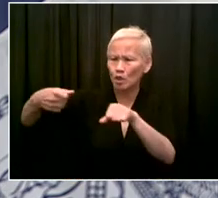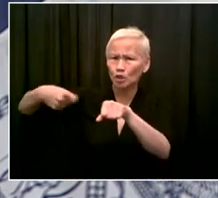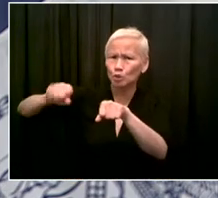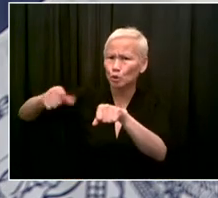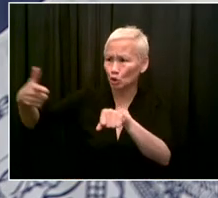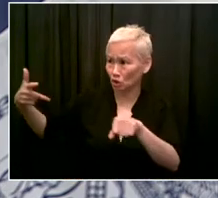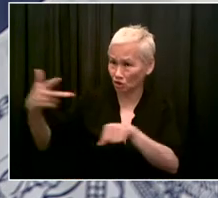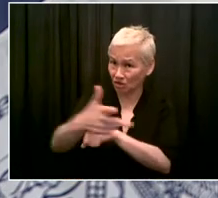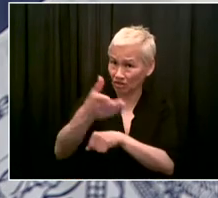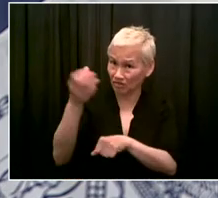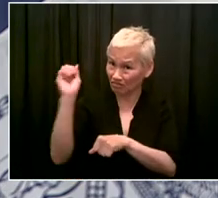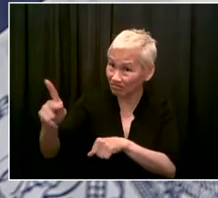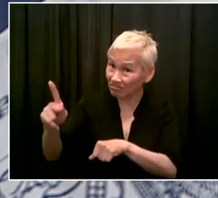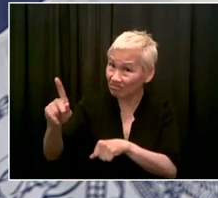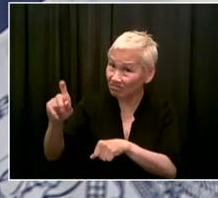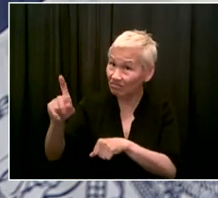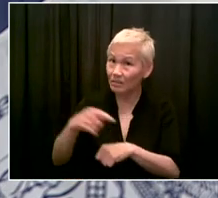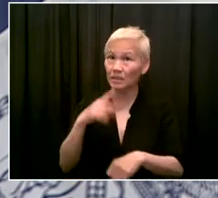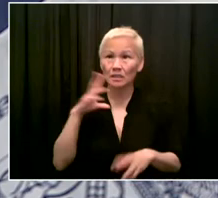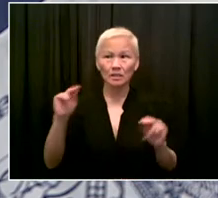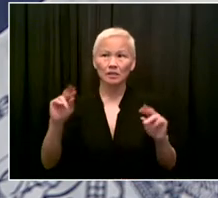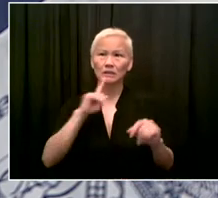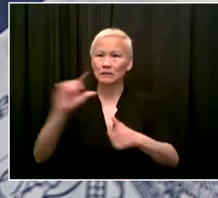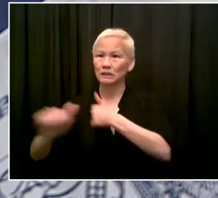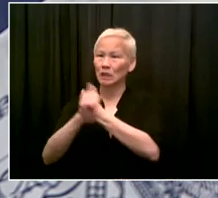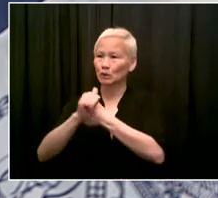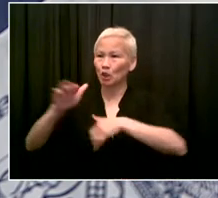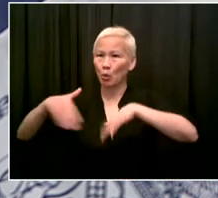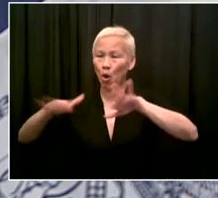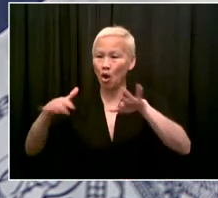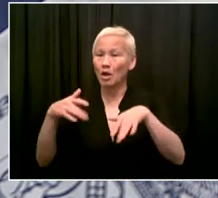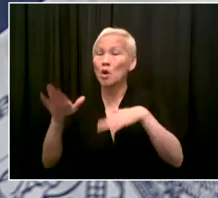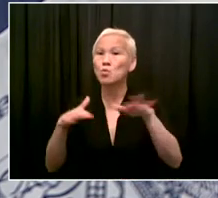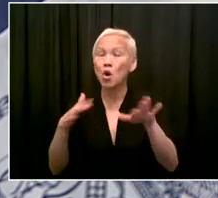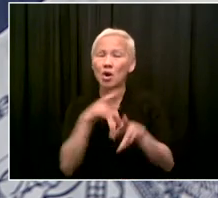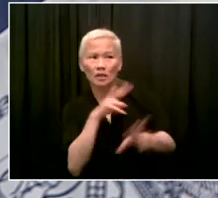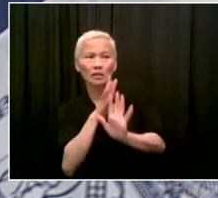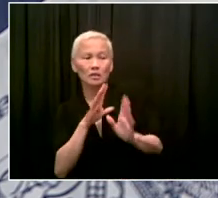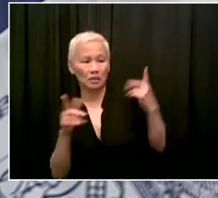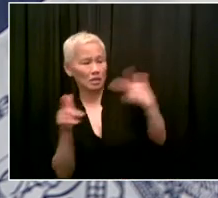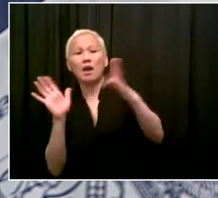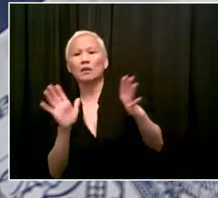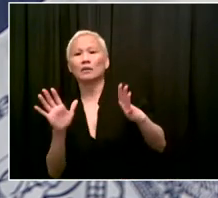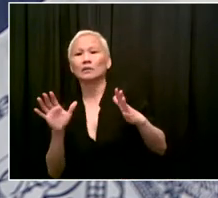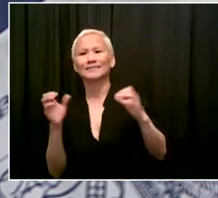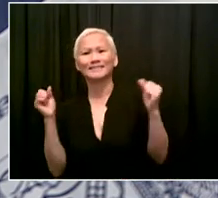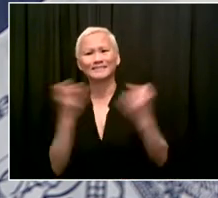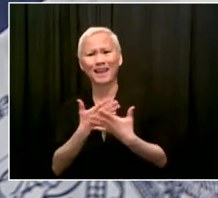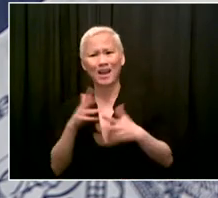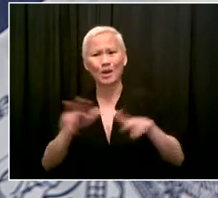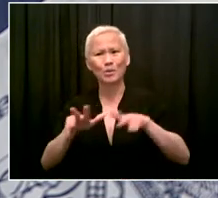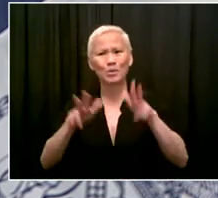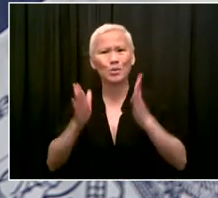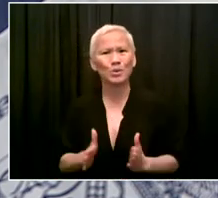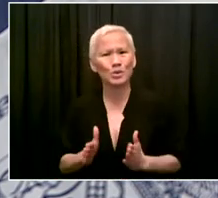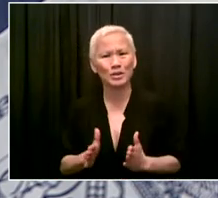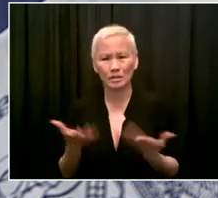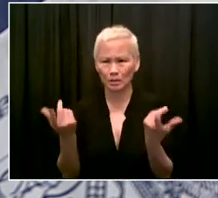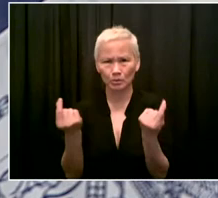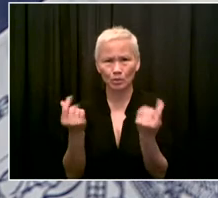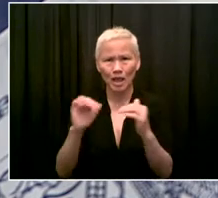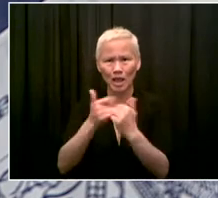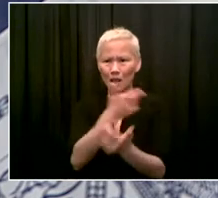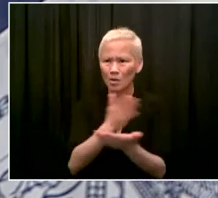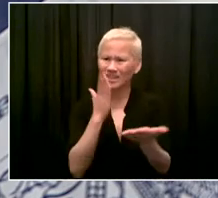people know that not only is this not allowed, but that the city will dissuade them from putting other New Yorkers at risk? Yeah, Arthur, thank you for raising this.